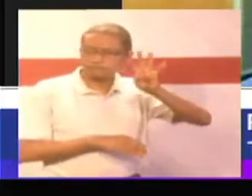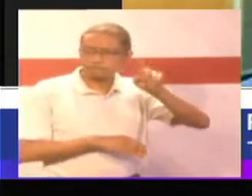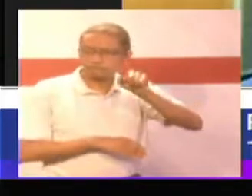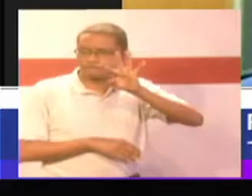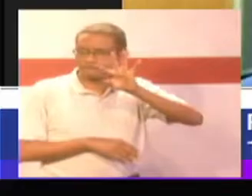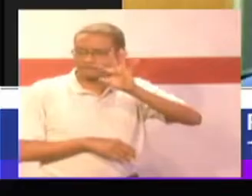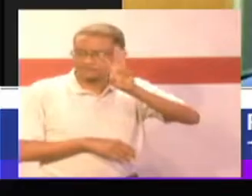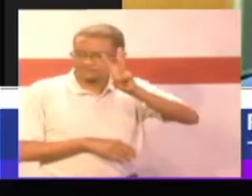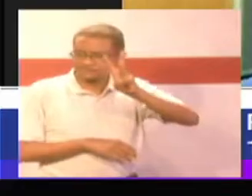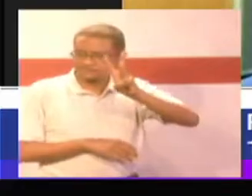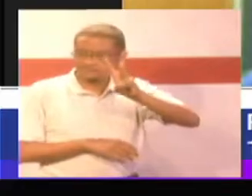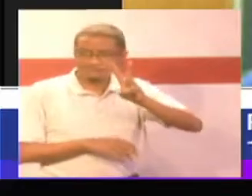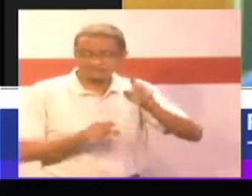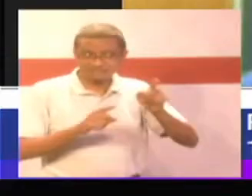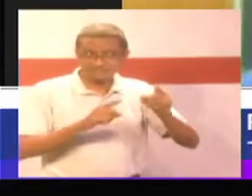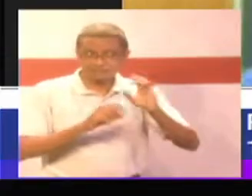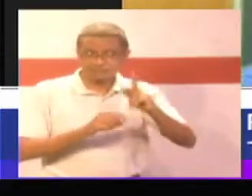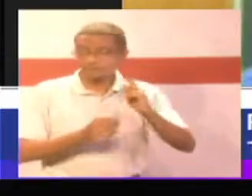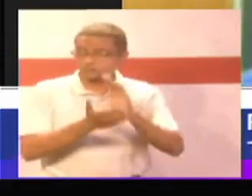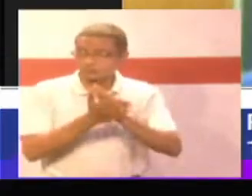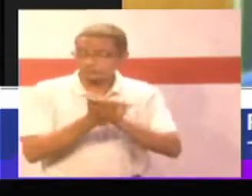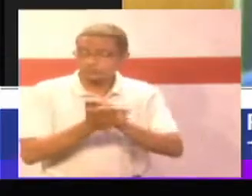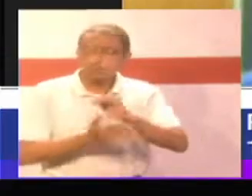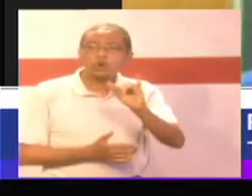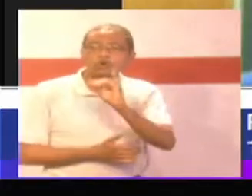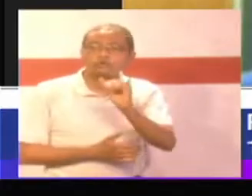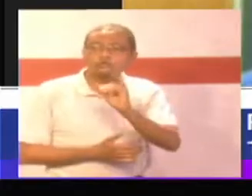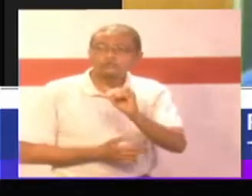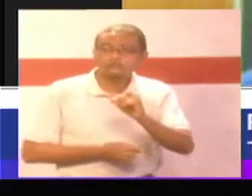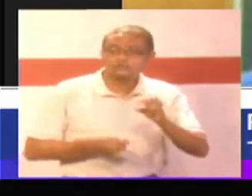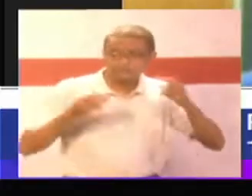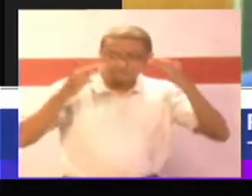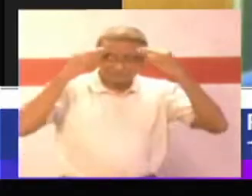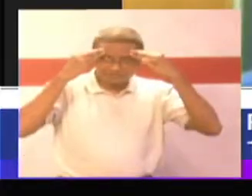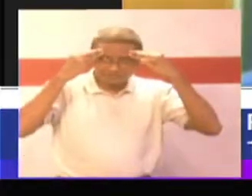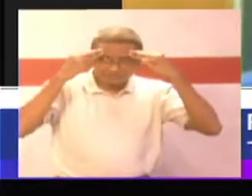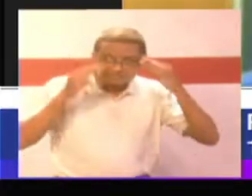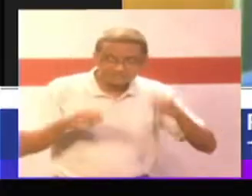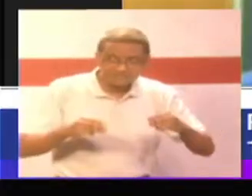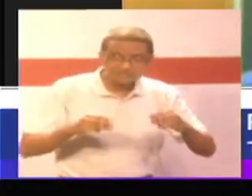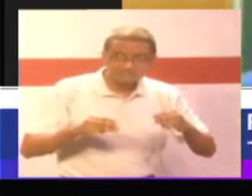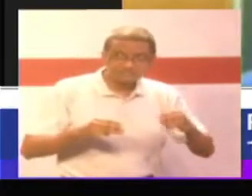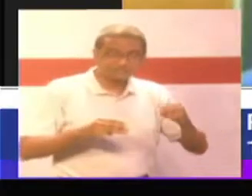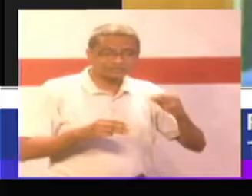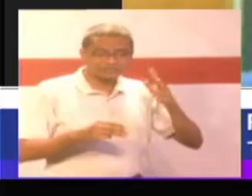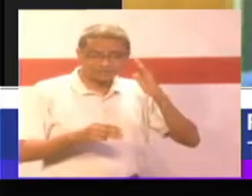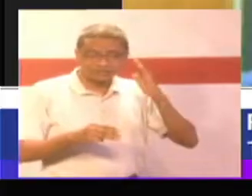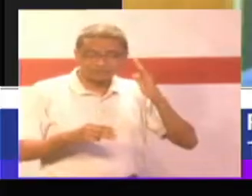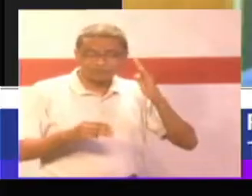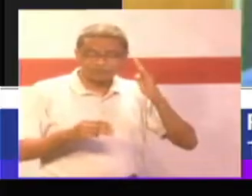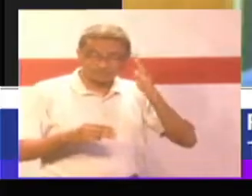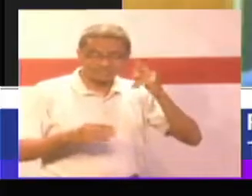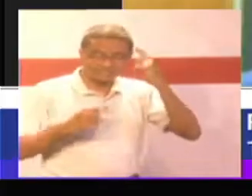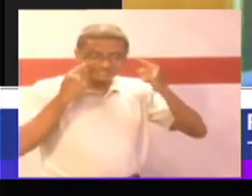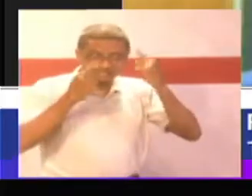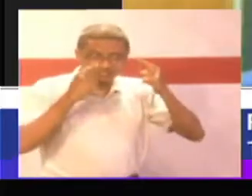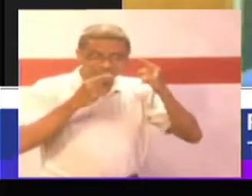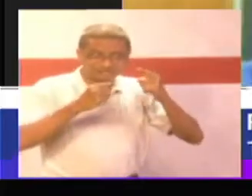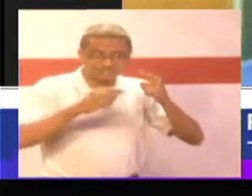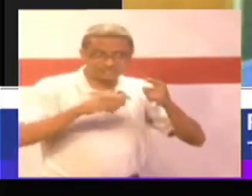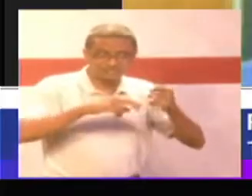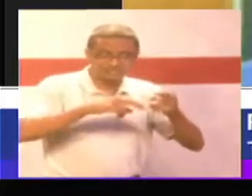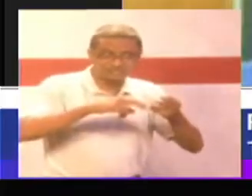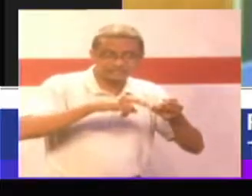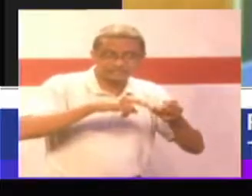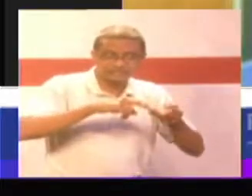the capacity of the ministry to further extend capacity in the parallel healthcare system, particularly in the ICU?